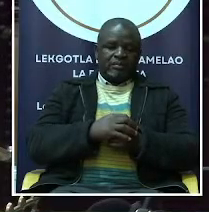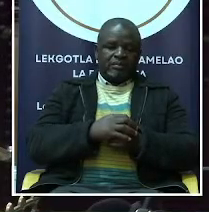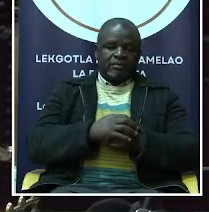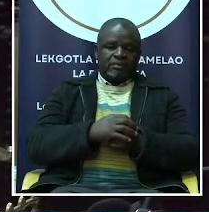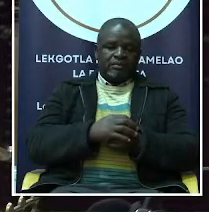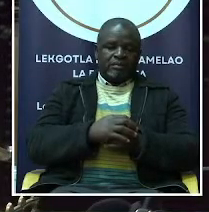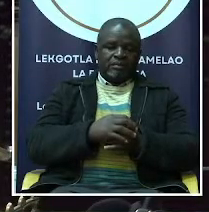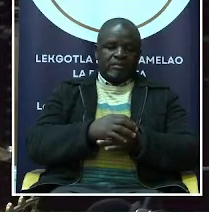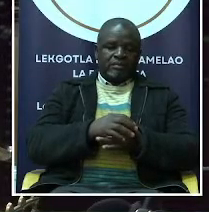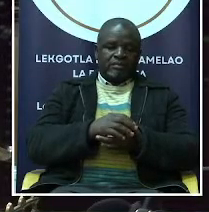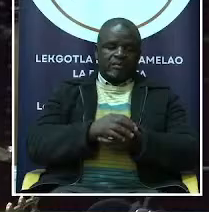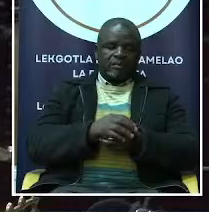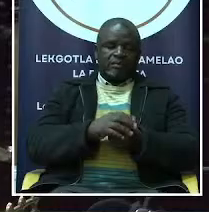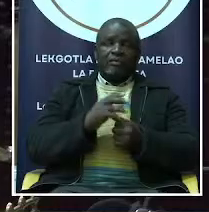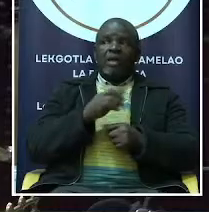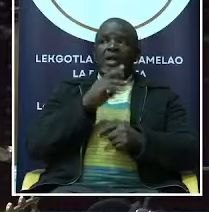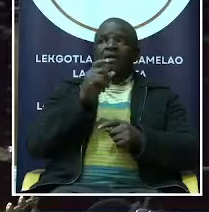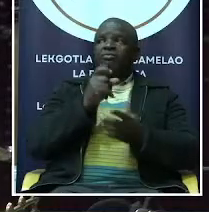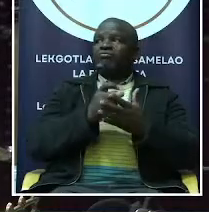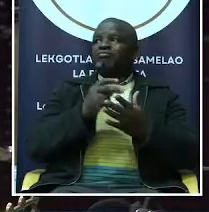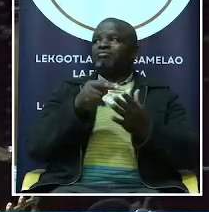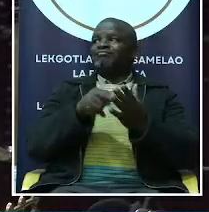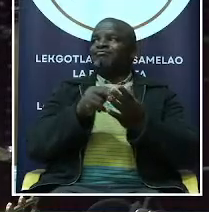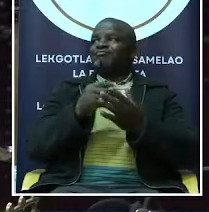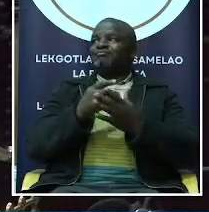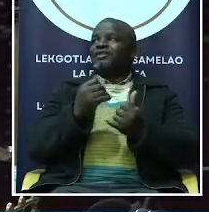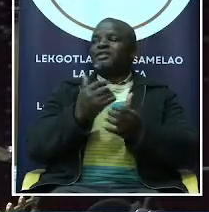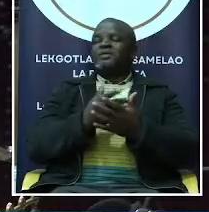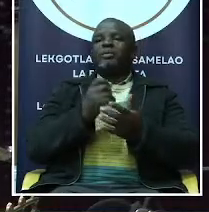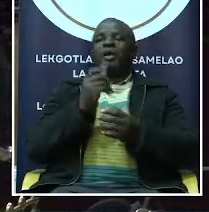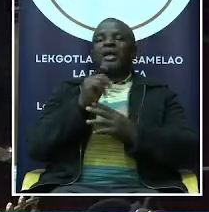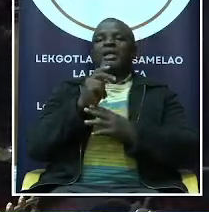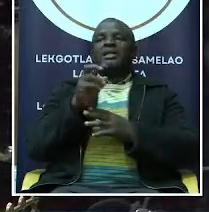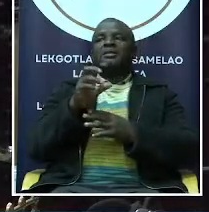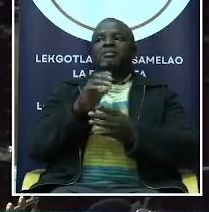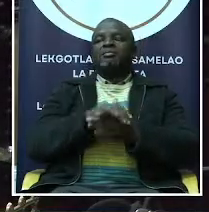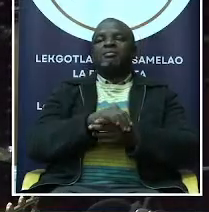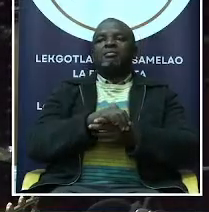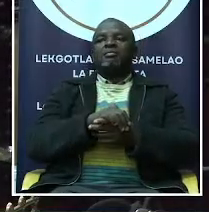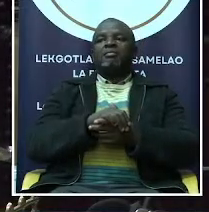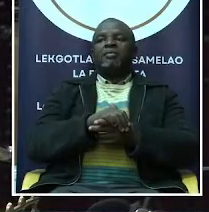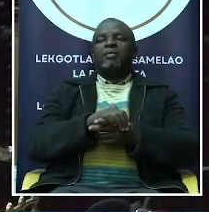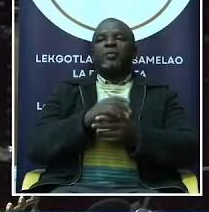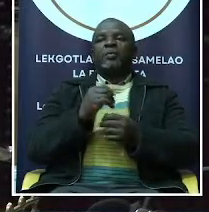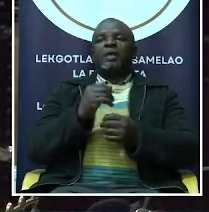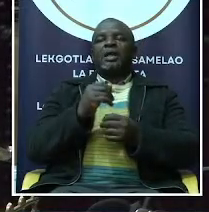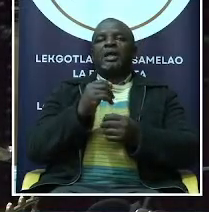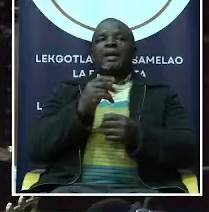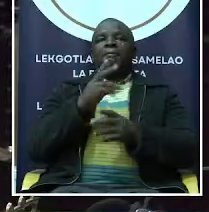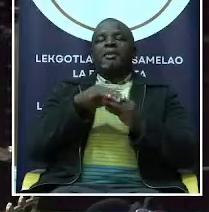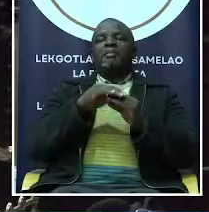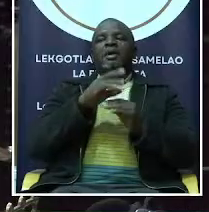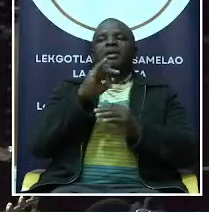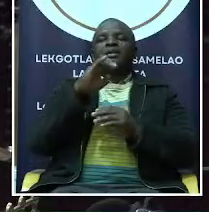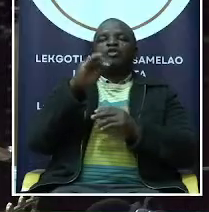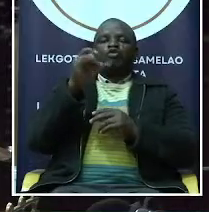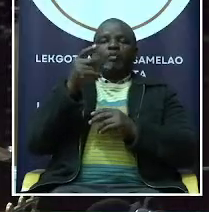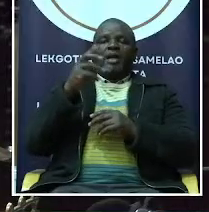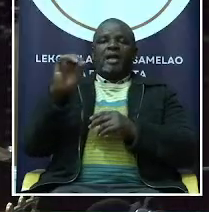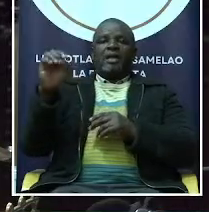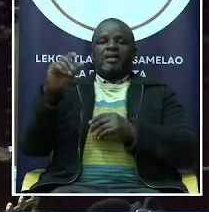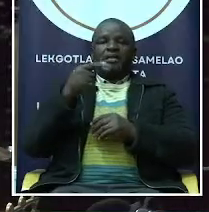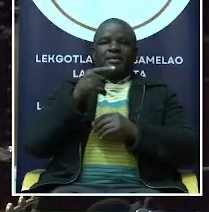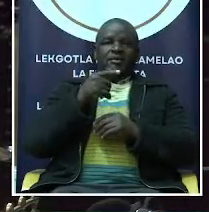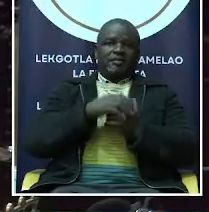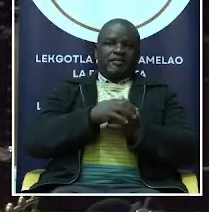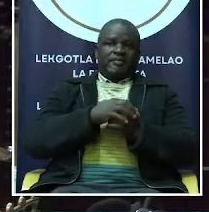Can we please have the next speaker for the African National Congress, Honorable Itumeleng Tsholo.